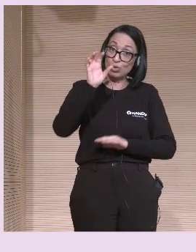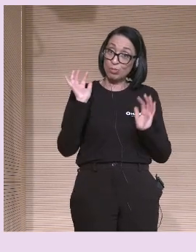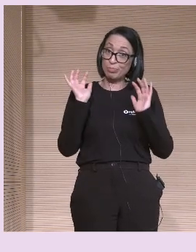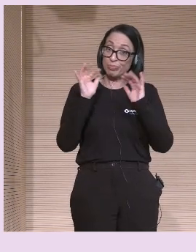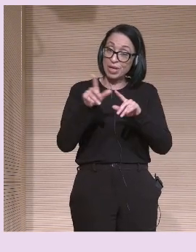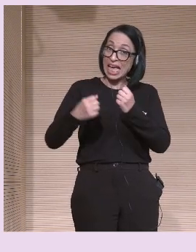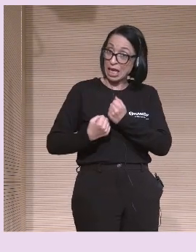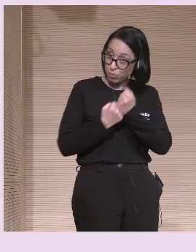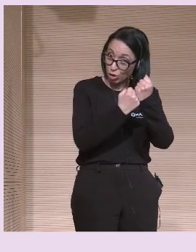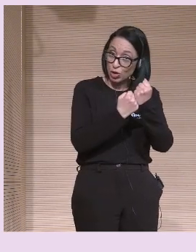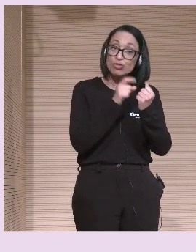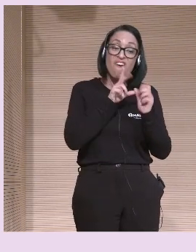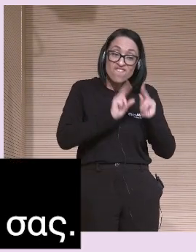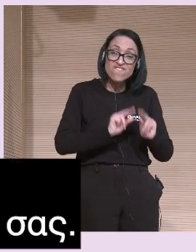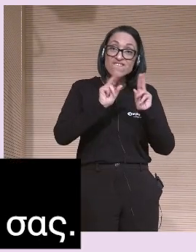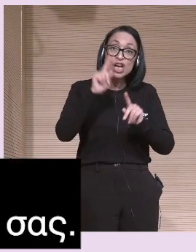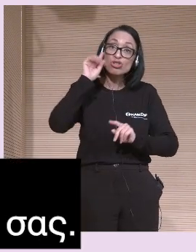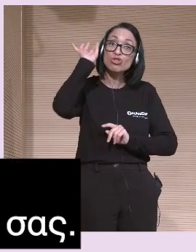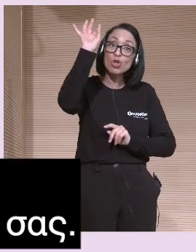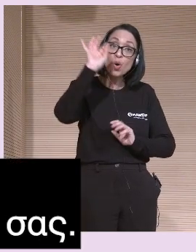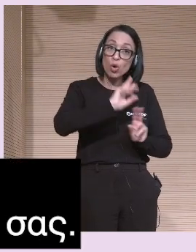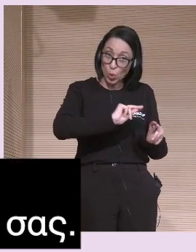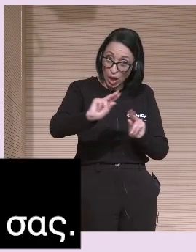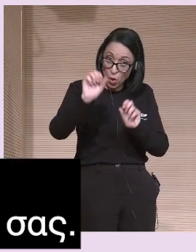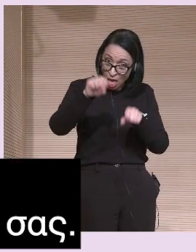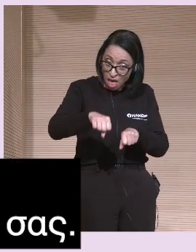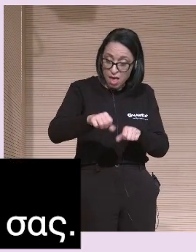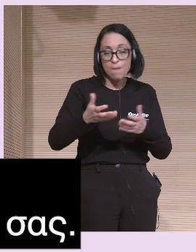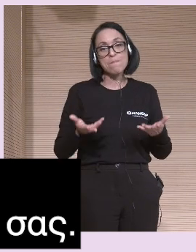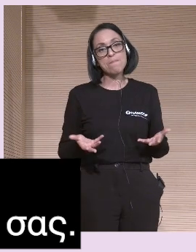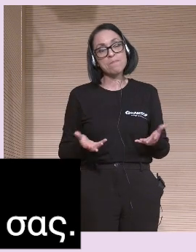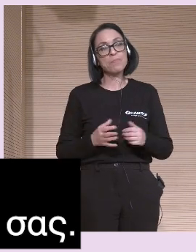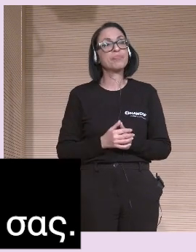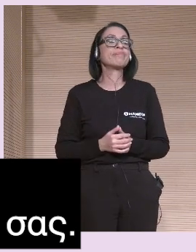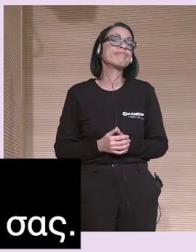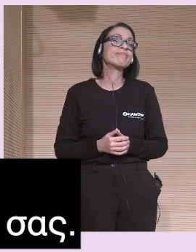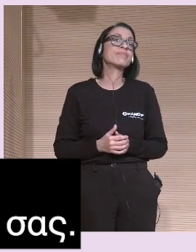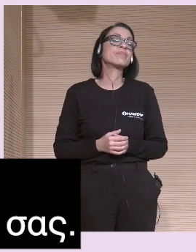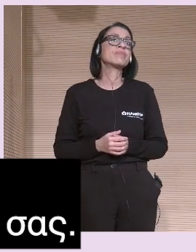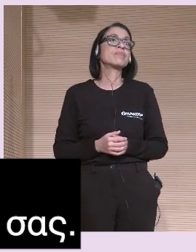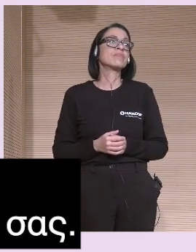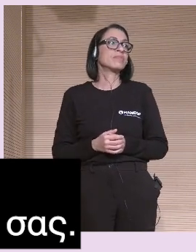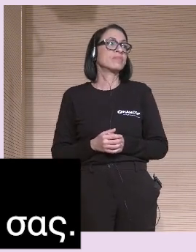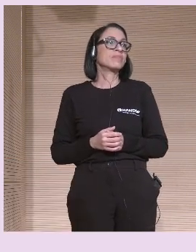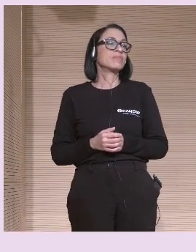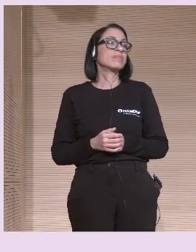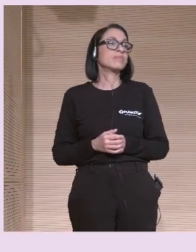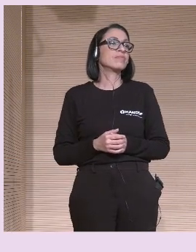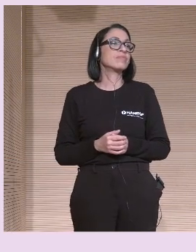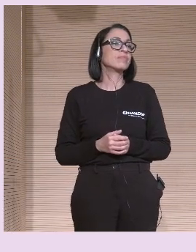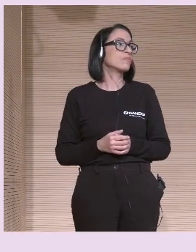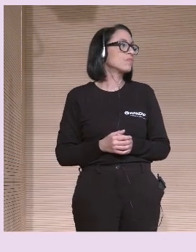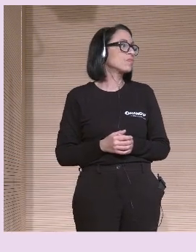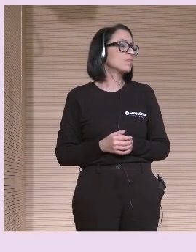the causes that you propose, which means that you need to preach beyond the converted ones.